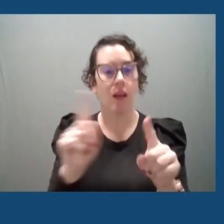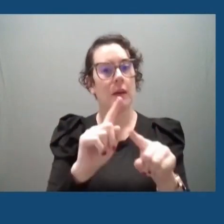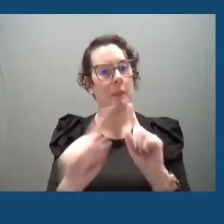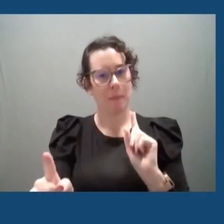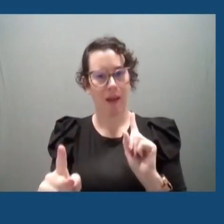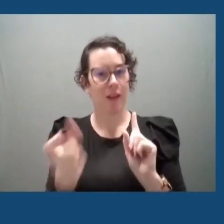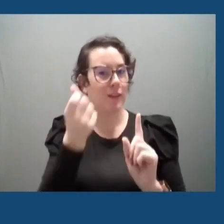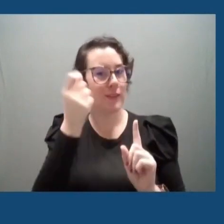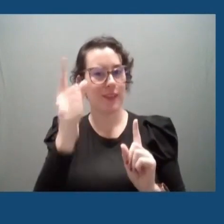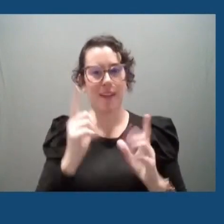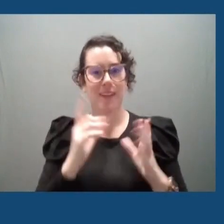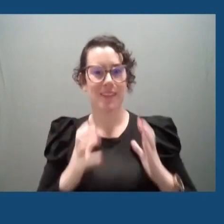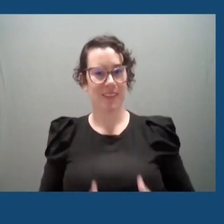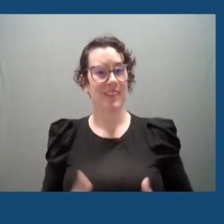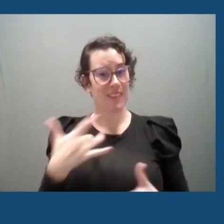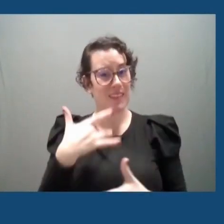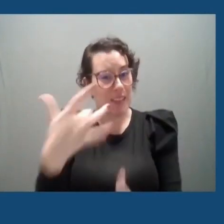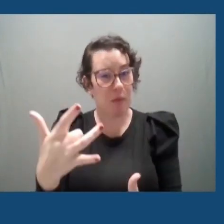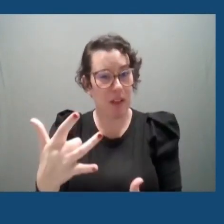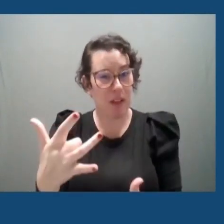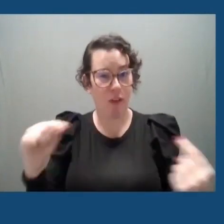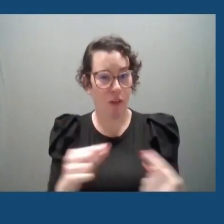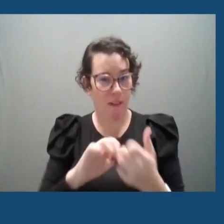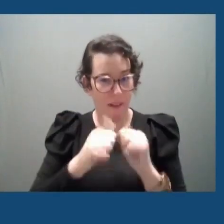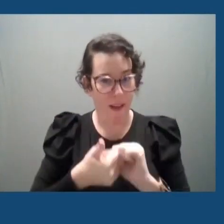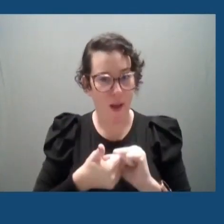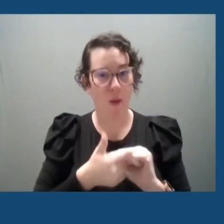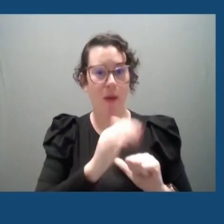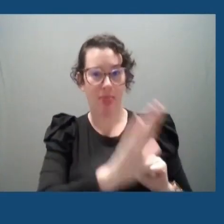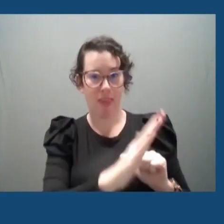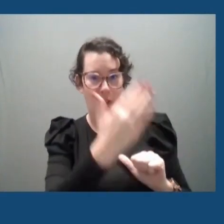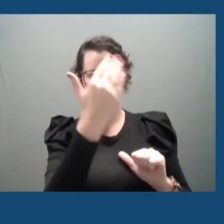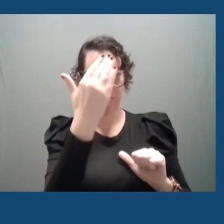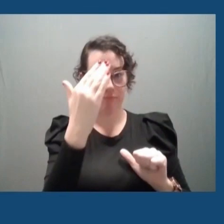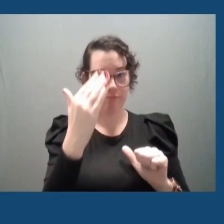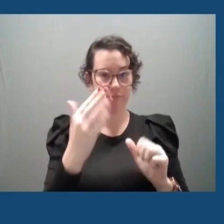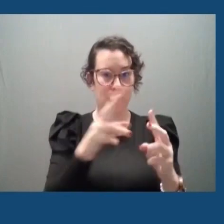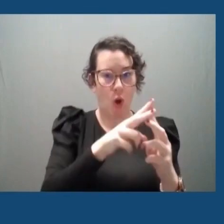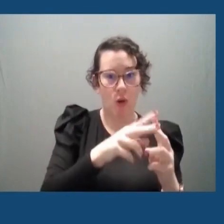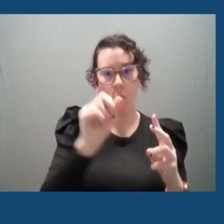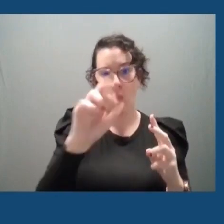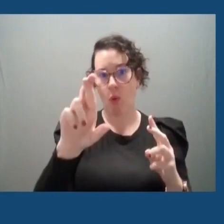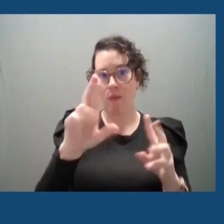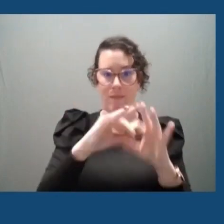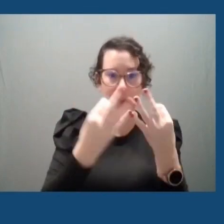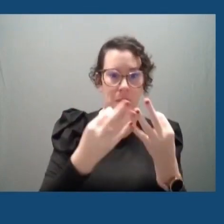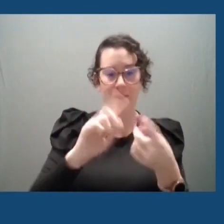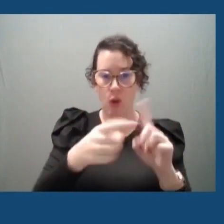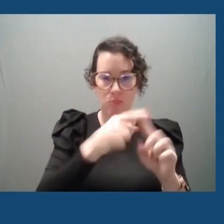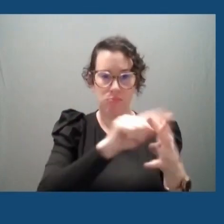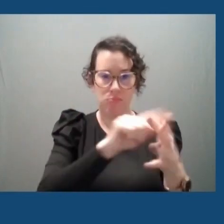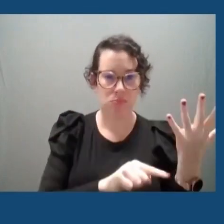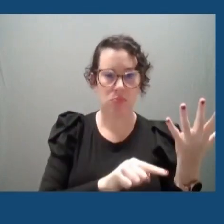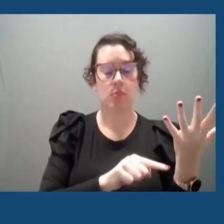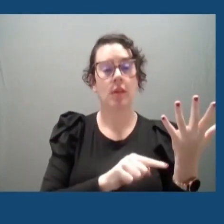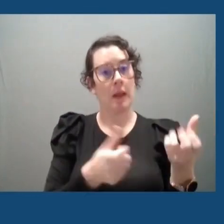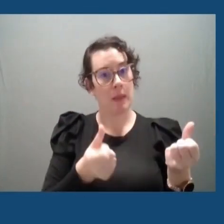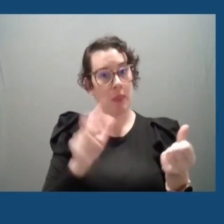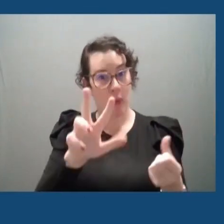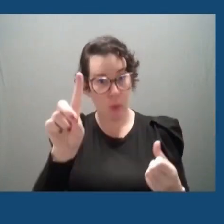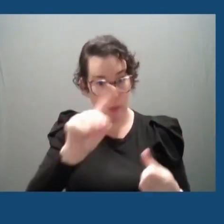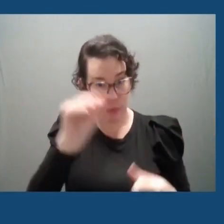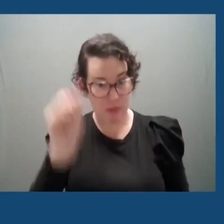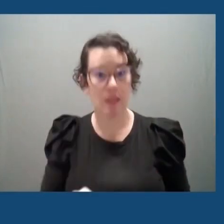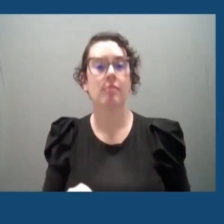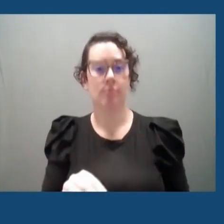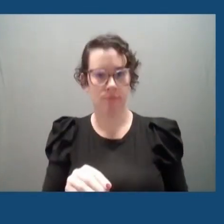know. In 1/3 of assaults, the attacker and the victim have a prior relationship.